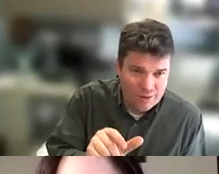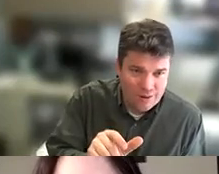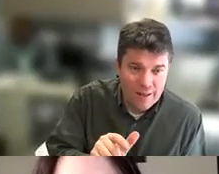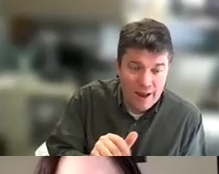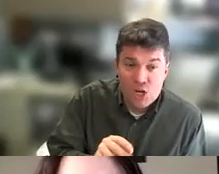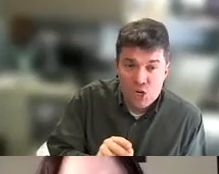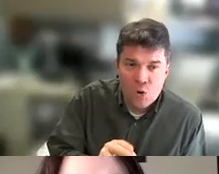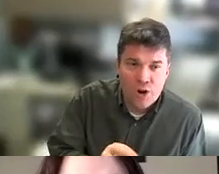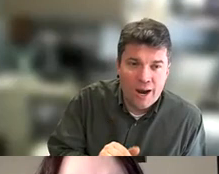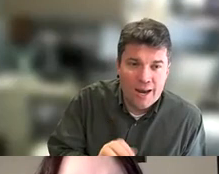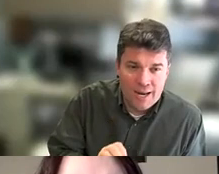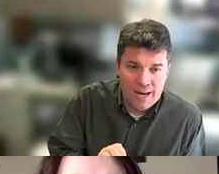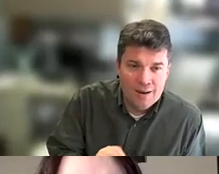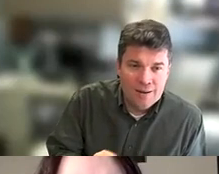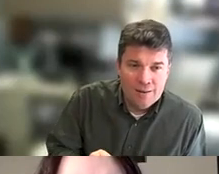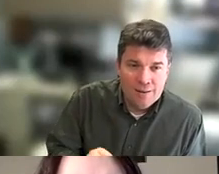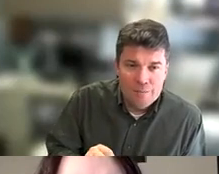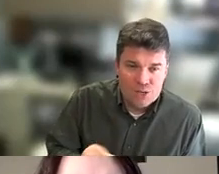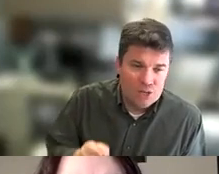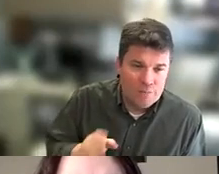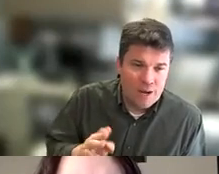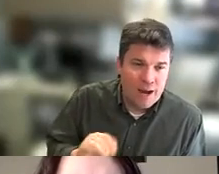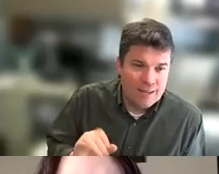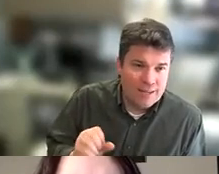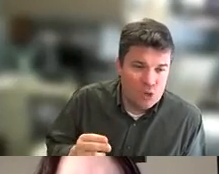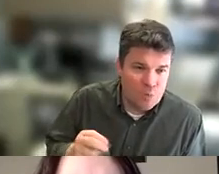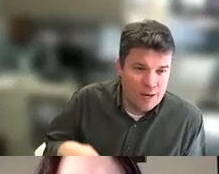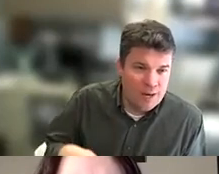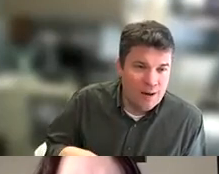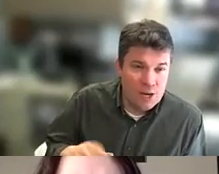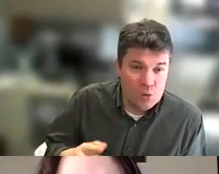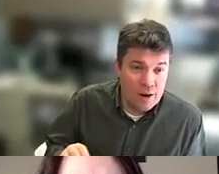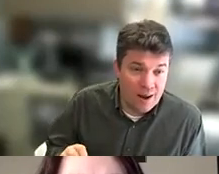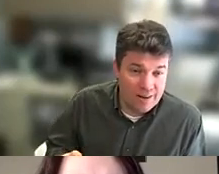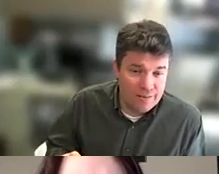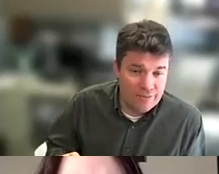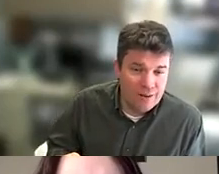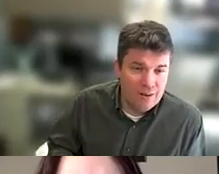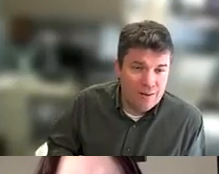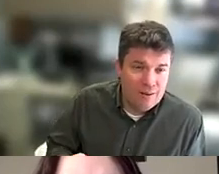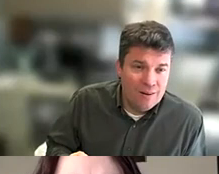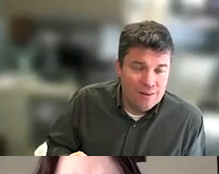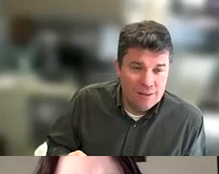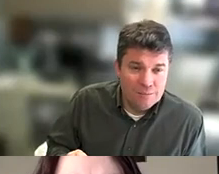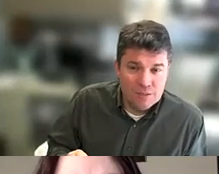one word, Laurie, Bishop, BISHOP, at utah.gov.